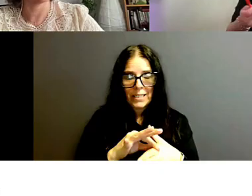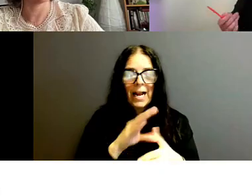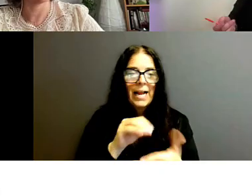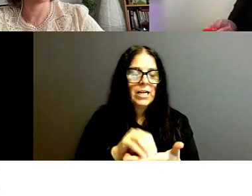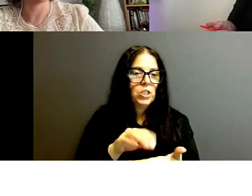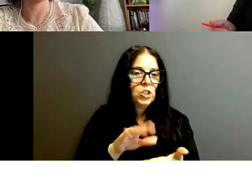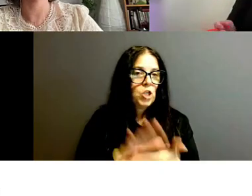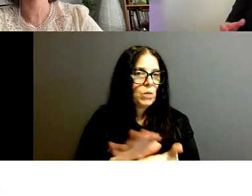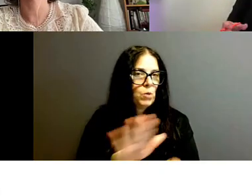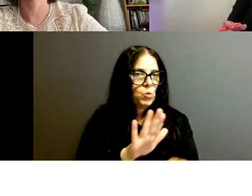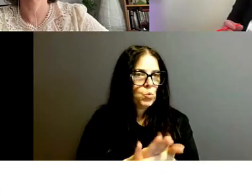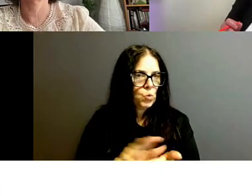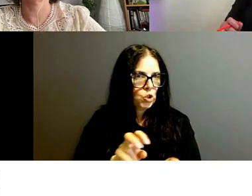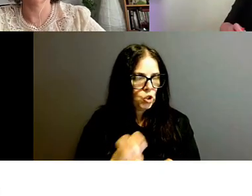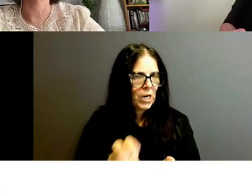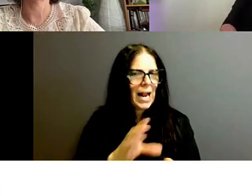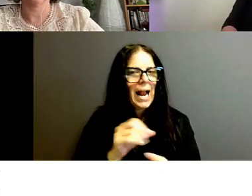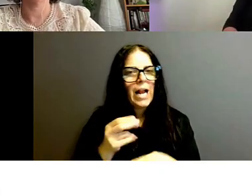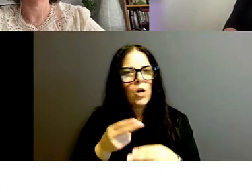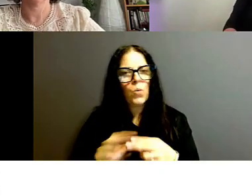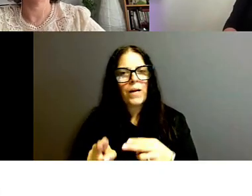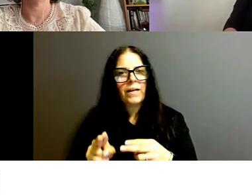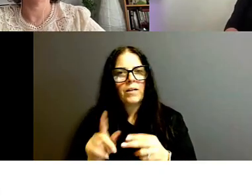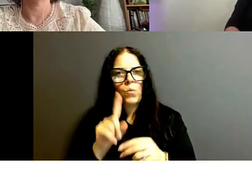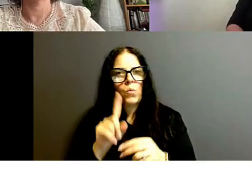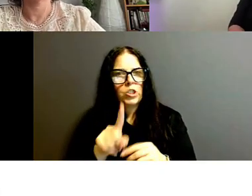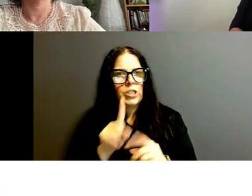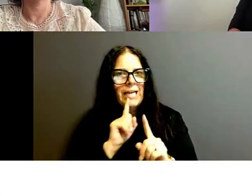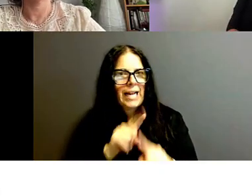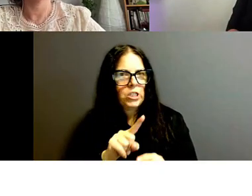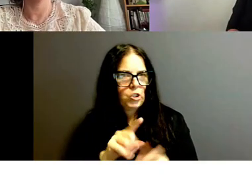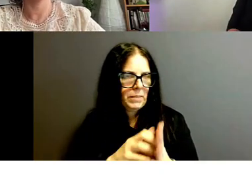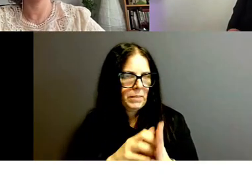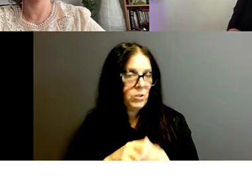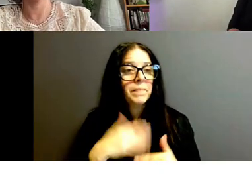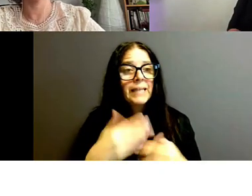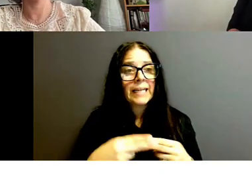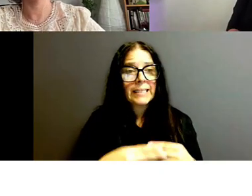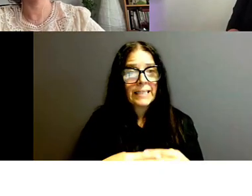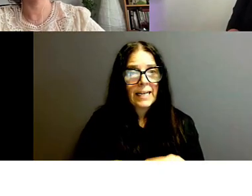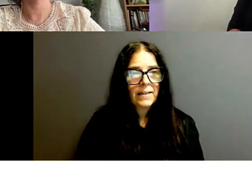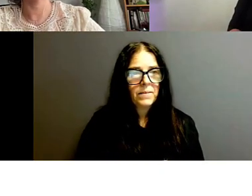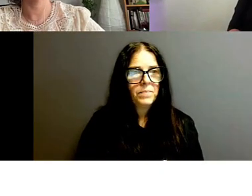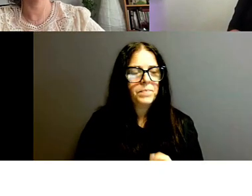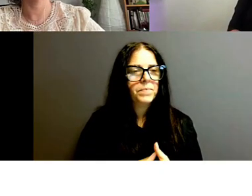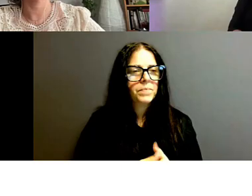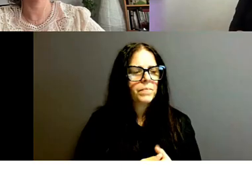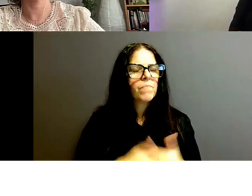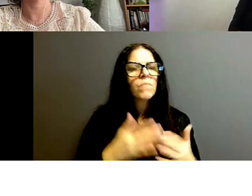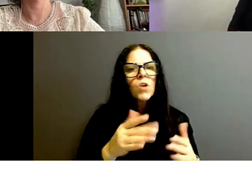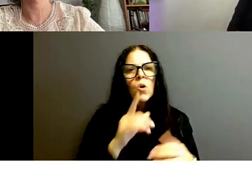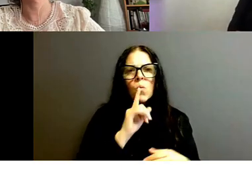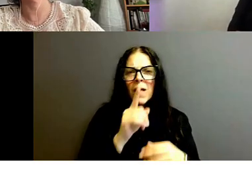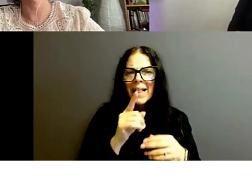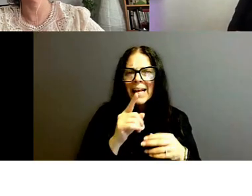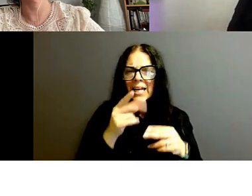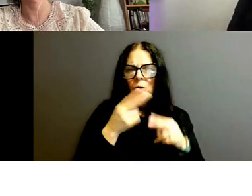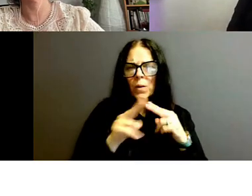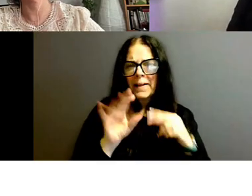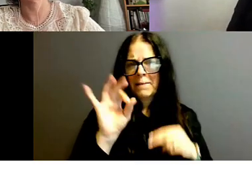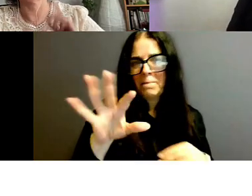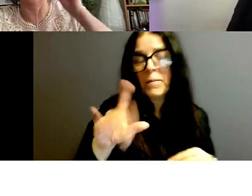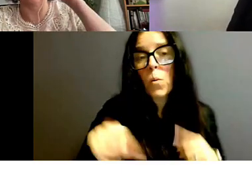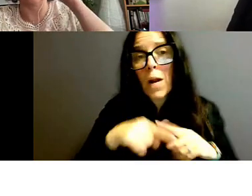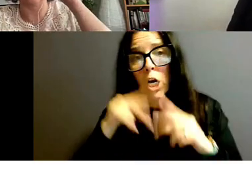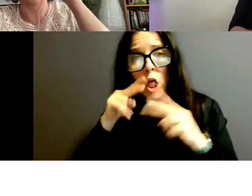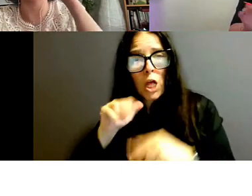journey? And then a quick question and answer period. Next slide. So quickly, when we look at social